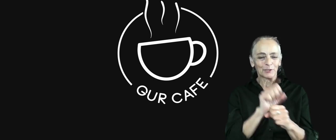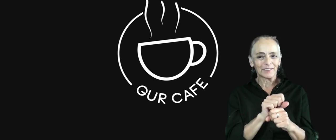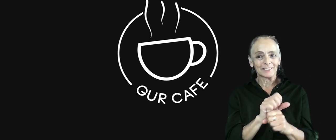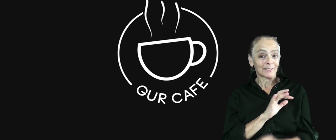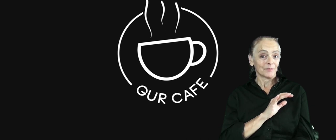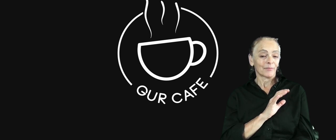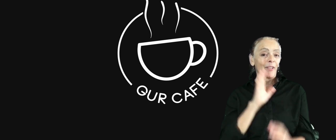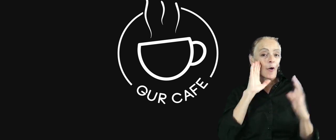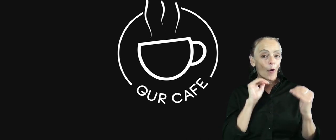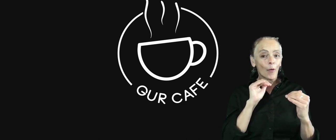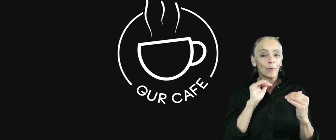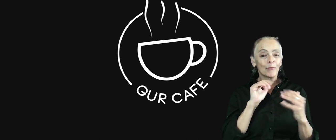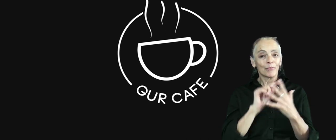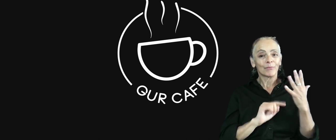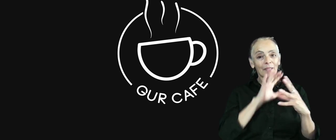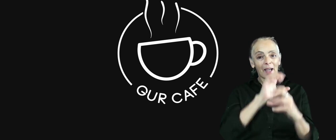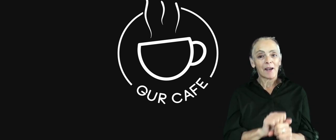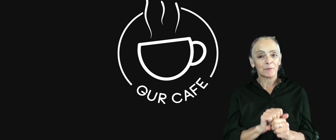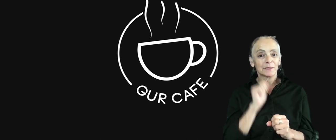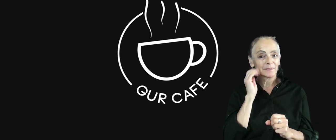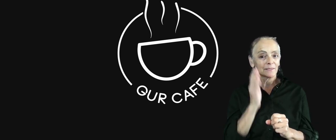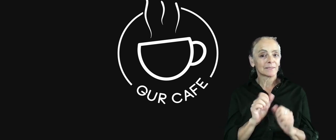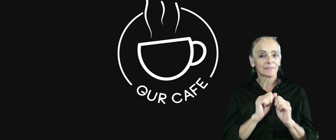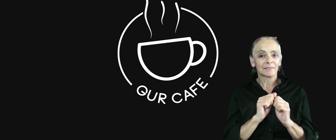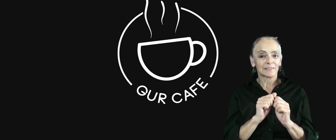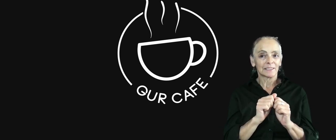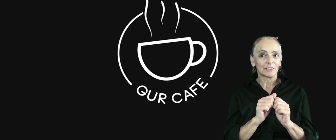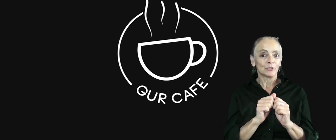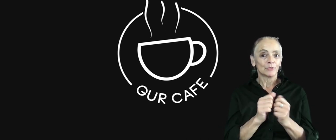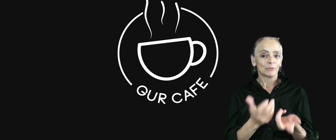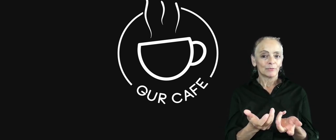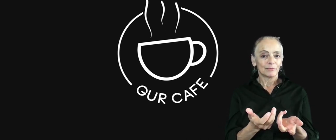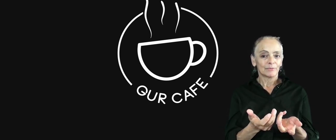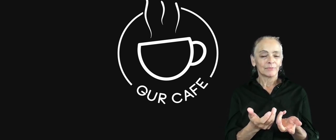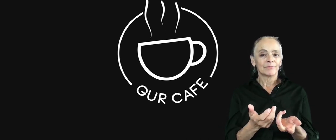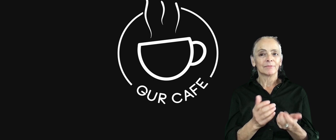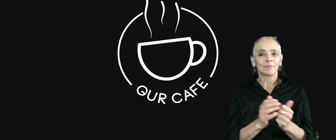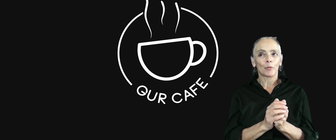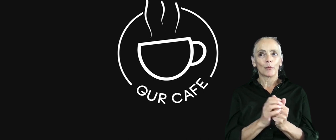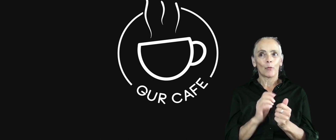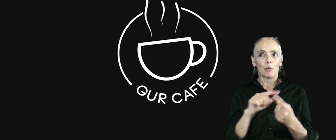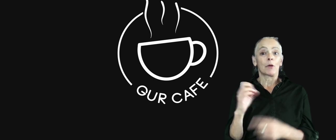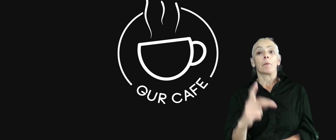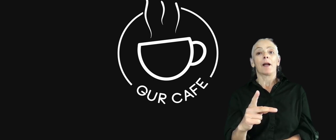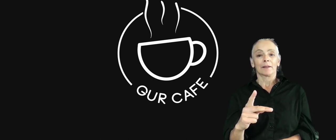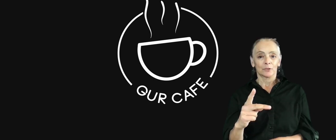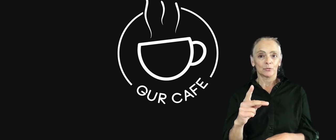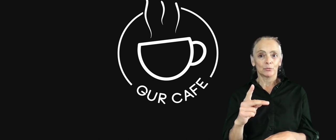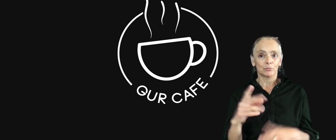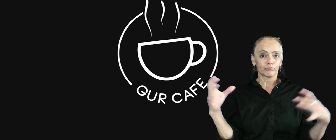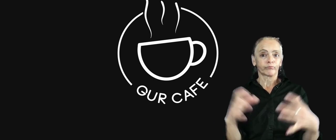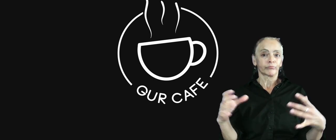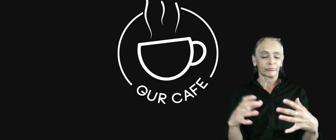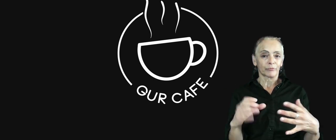habits that are going to carry over the return to the office, because they are definitely good